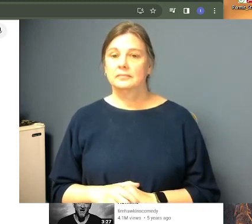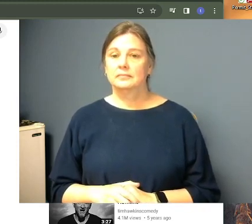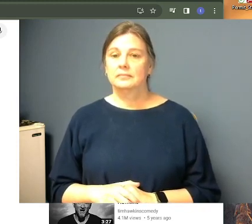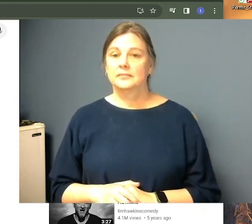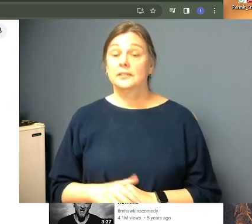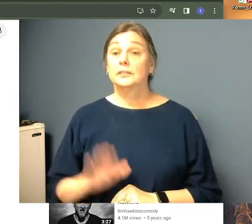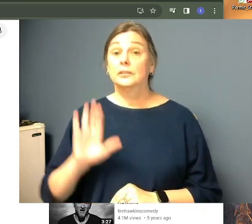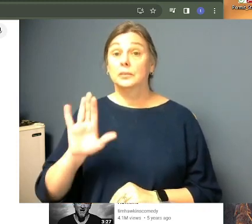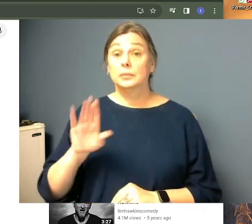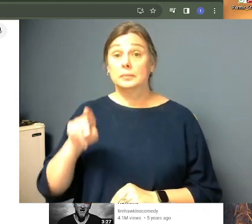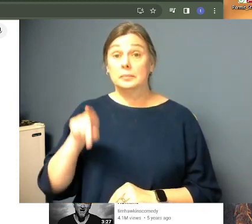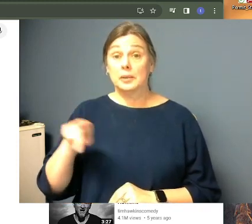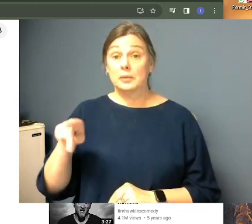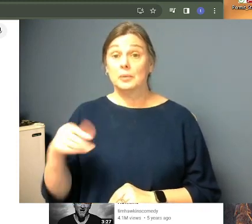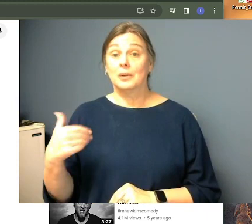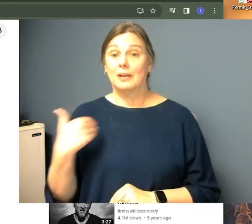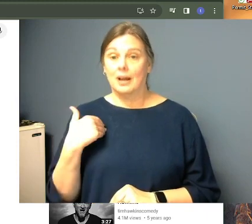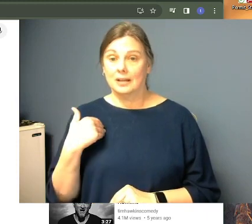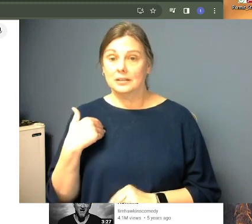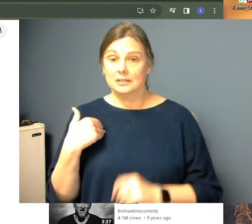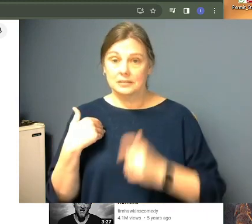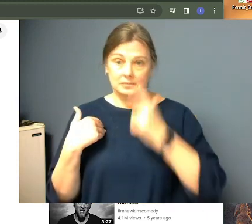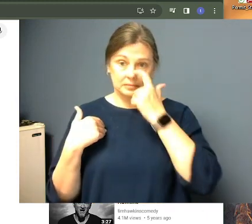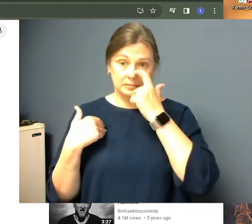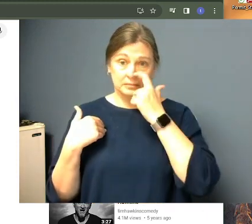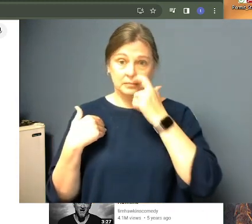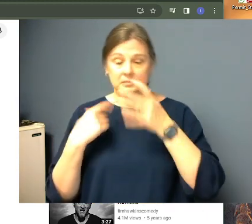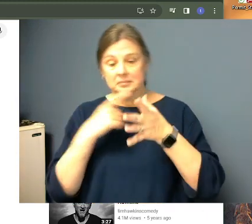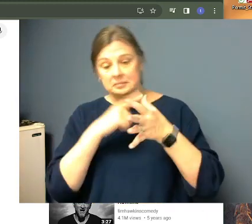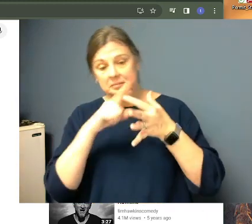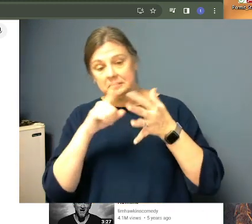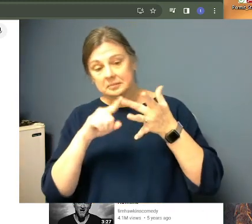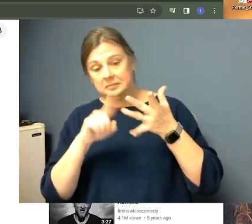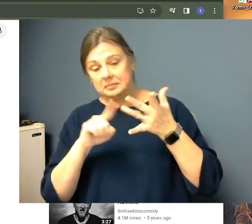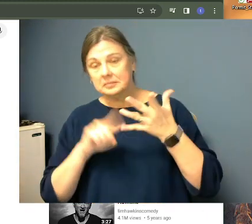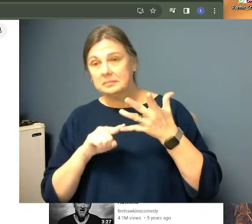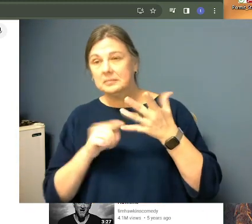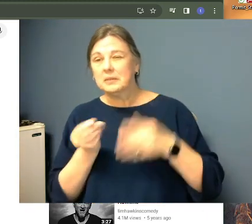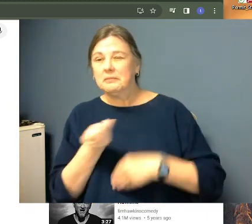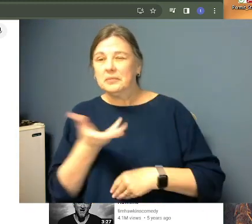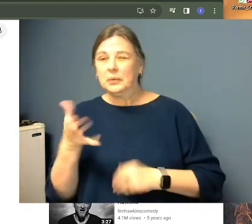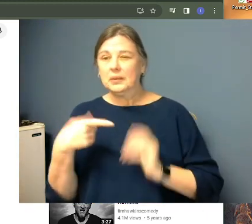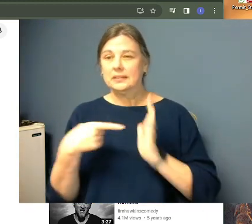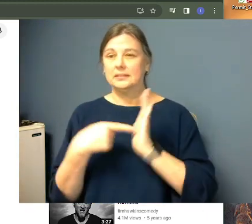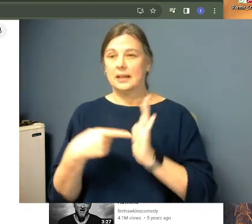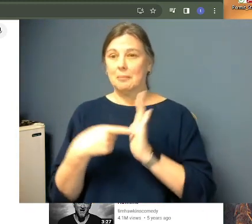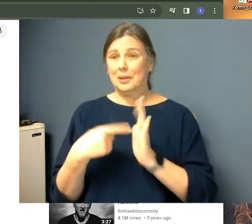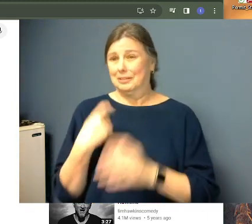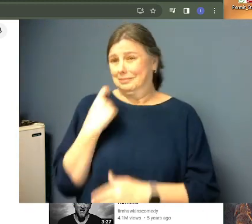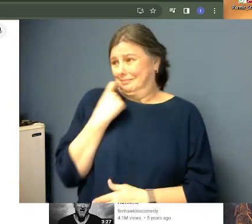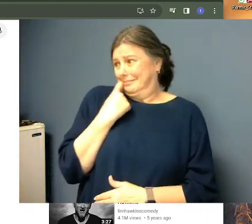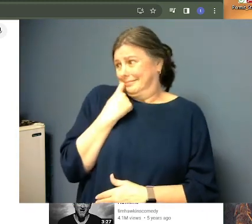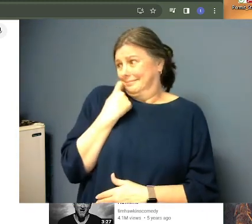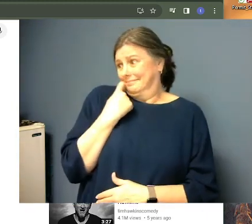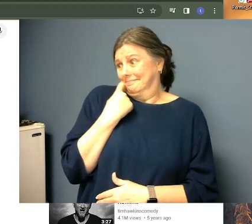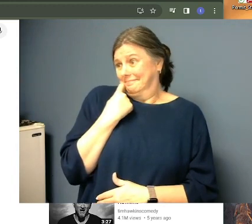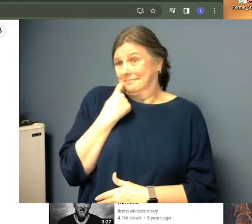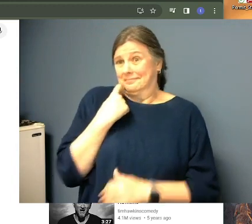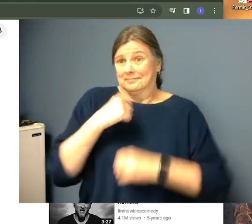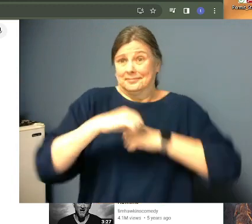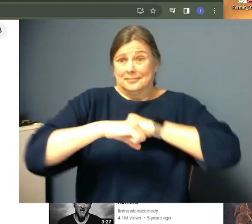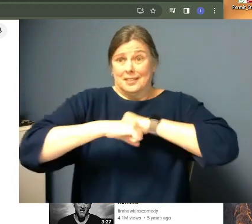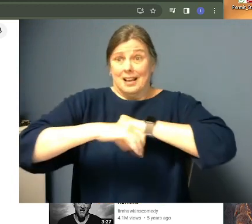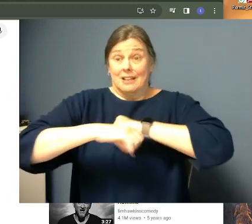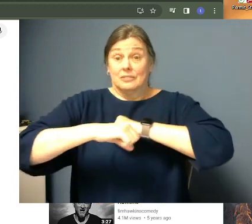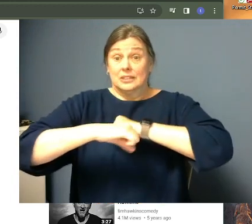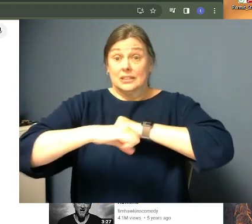you some more recent examples of ways in which advertising has